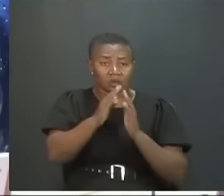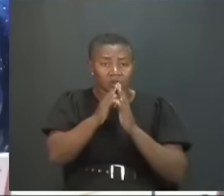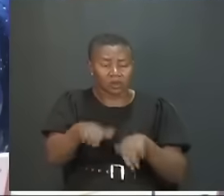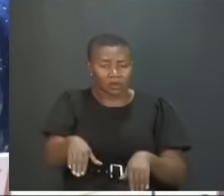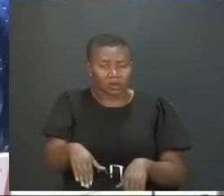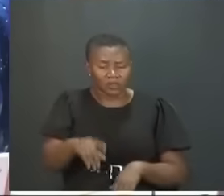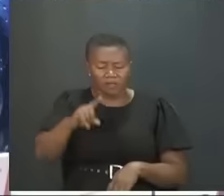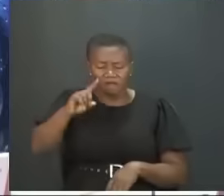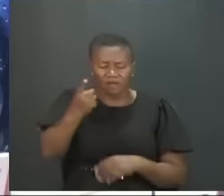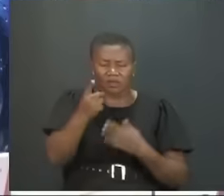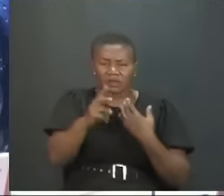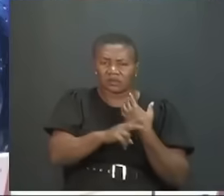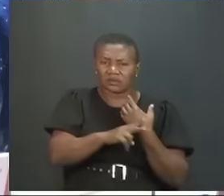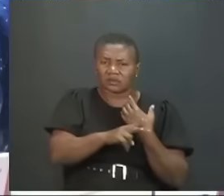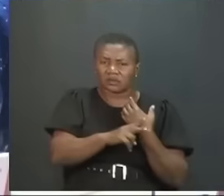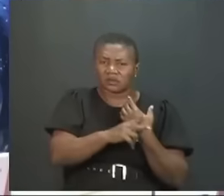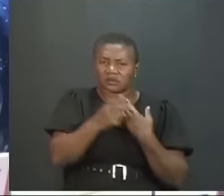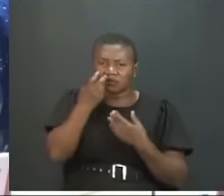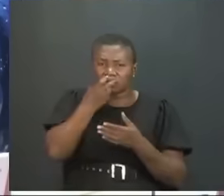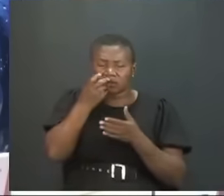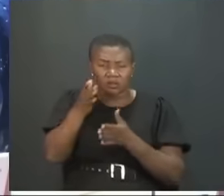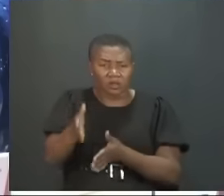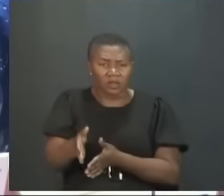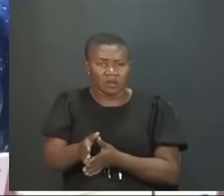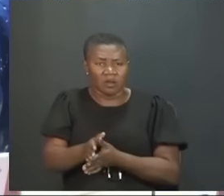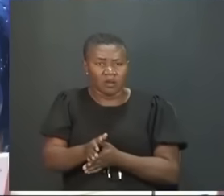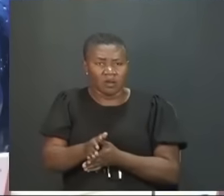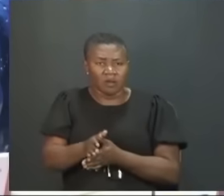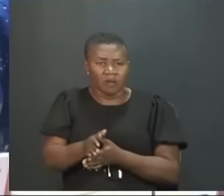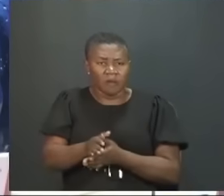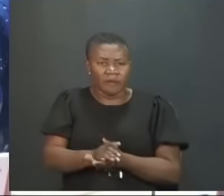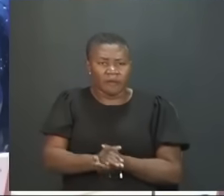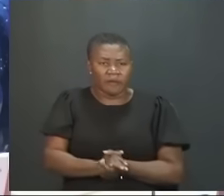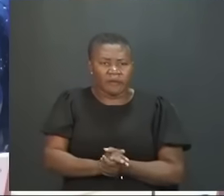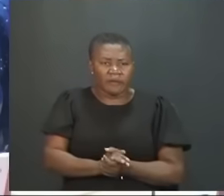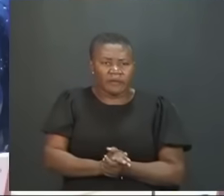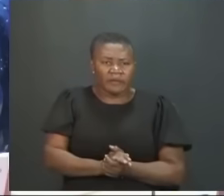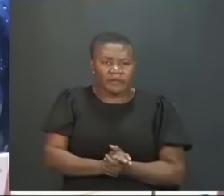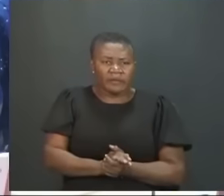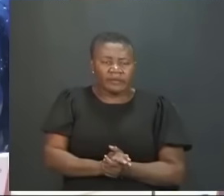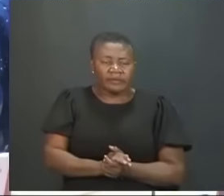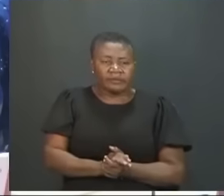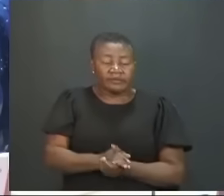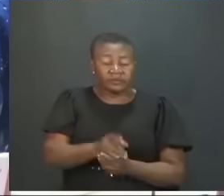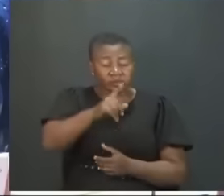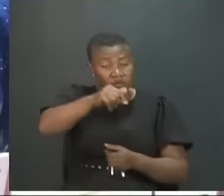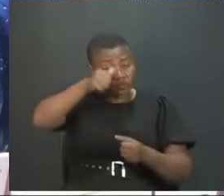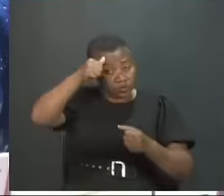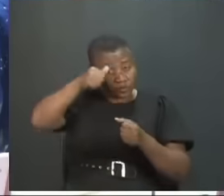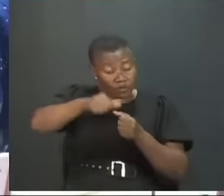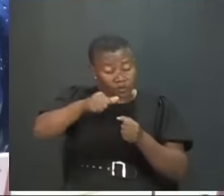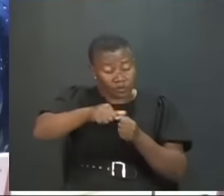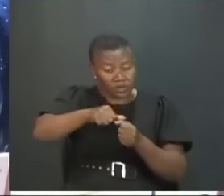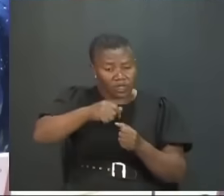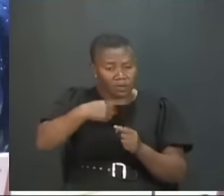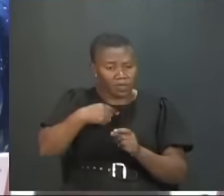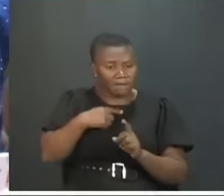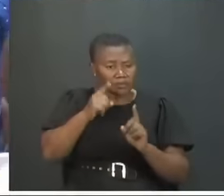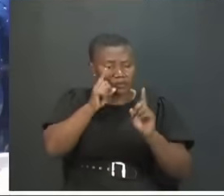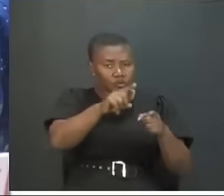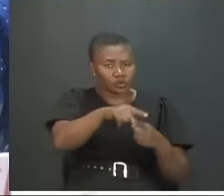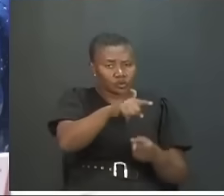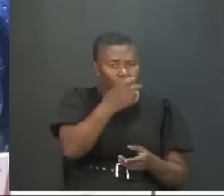Deputy Speaker, ruled in his favor, upholding his application. You may recall, Mr. Speaker, that I came to you with an